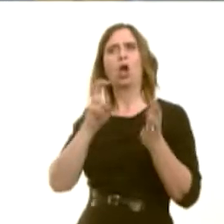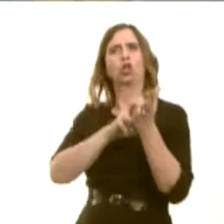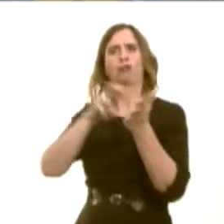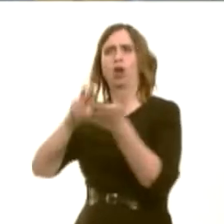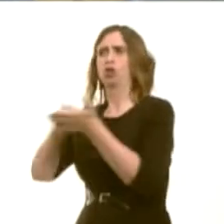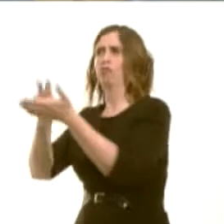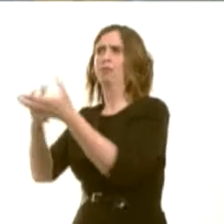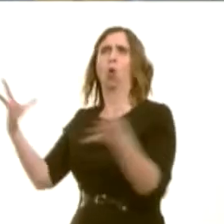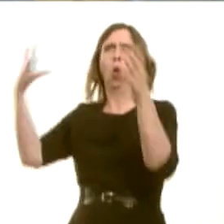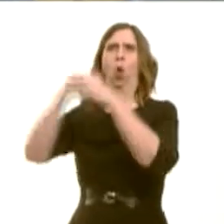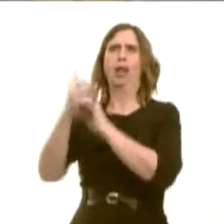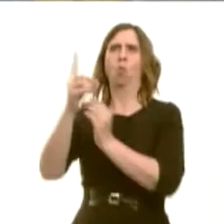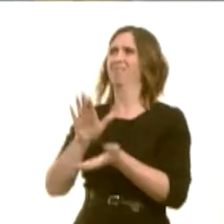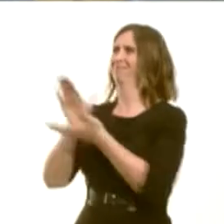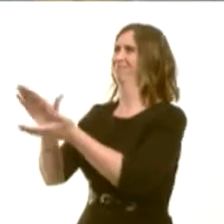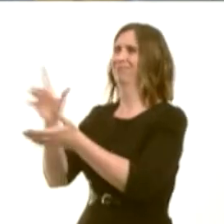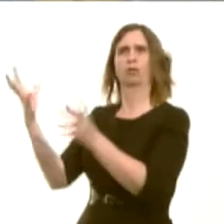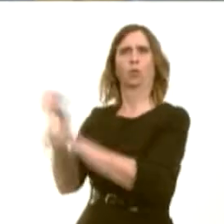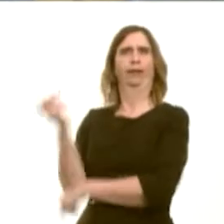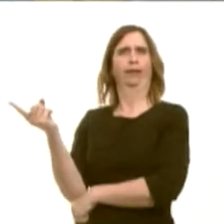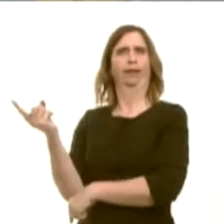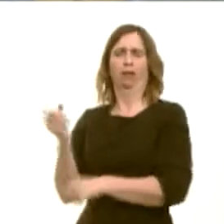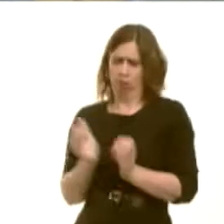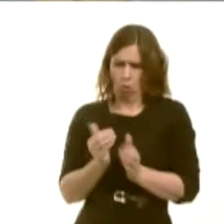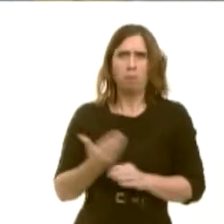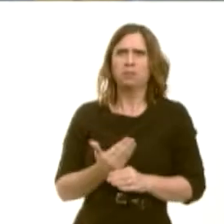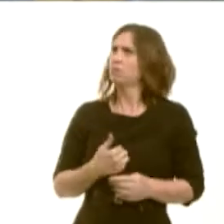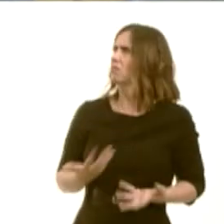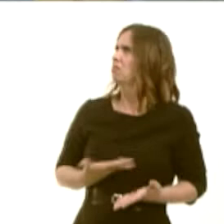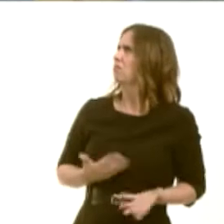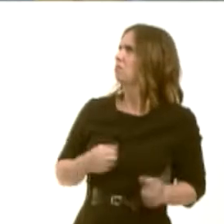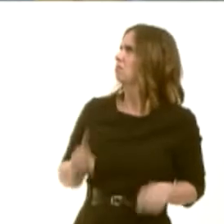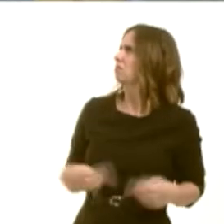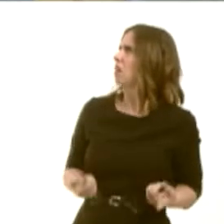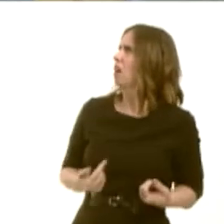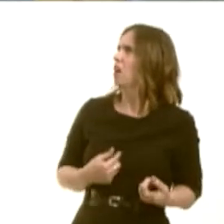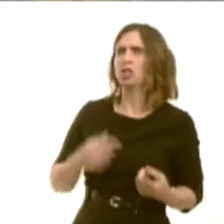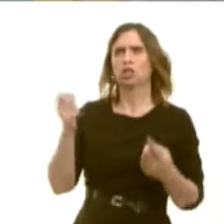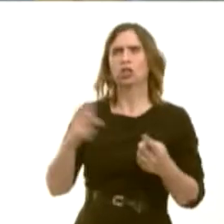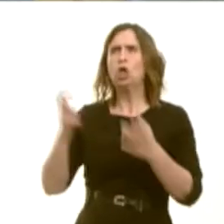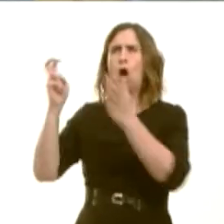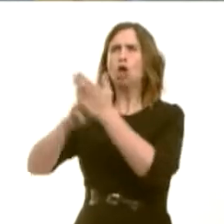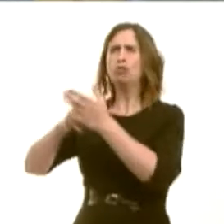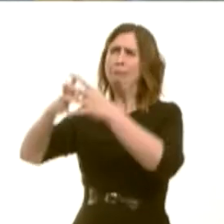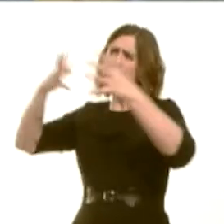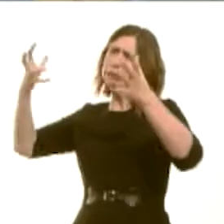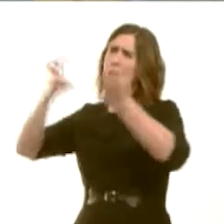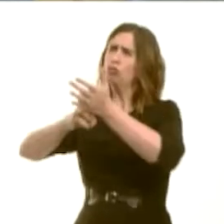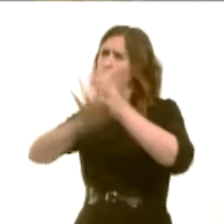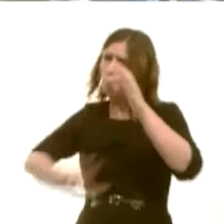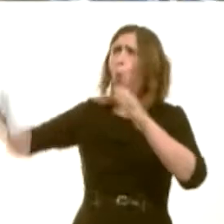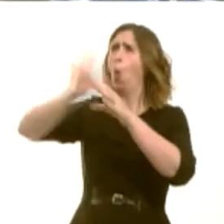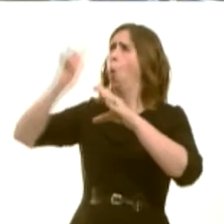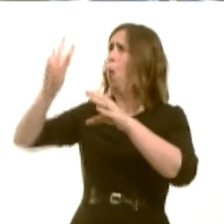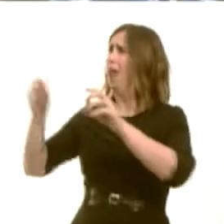in terms of support for local businesses and small businesses, then unpacking some of these larger contracts would be of